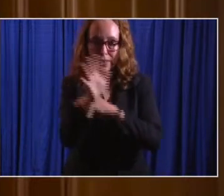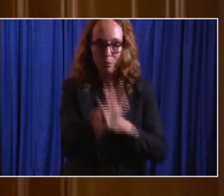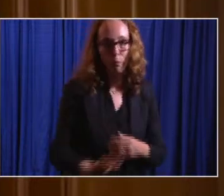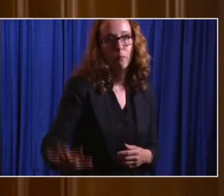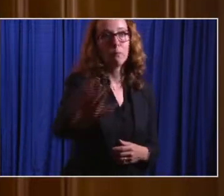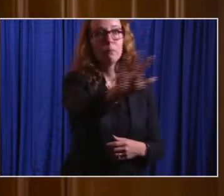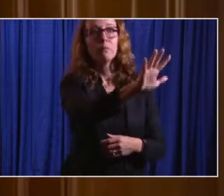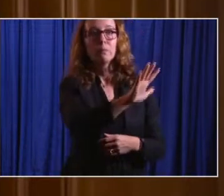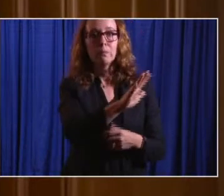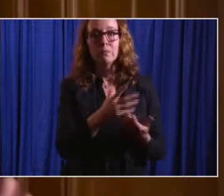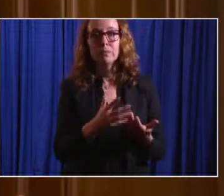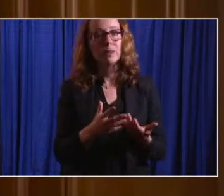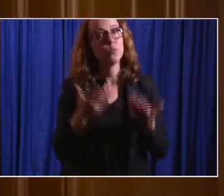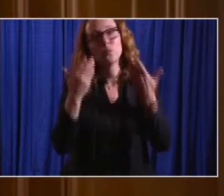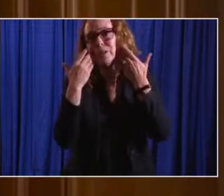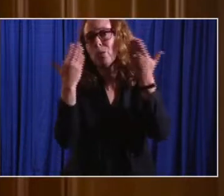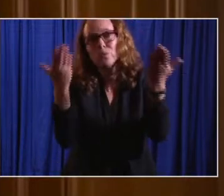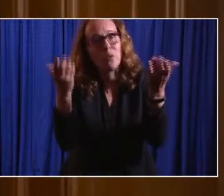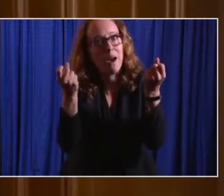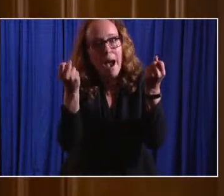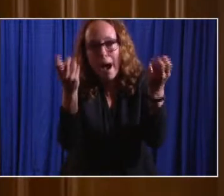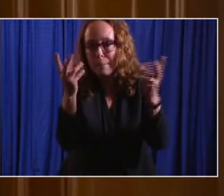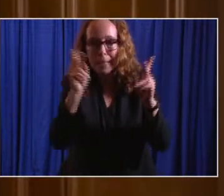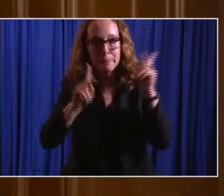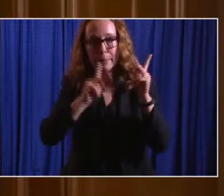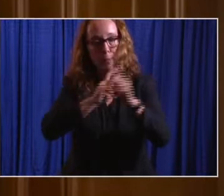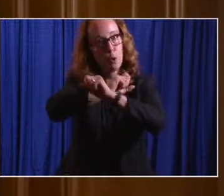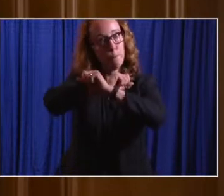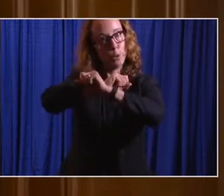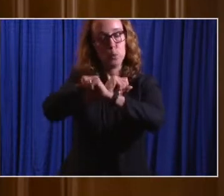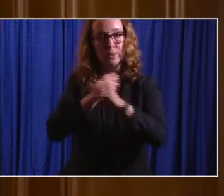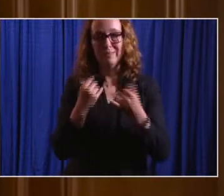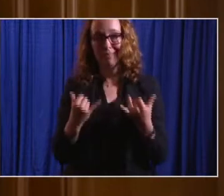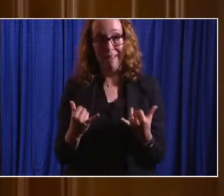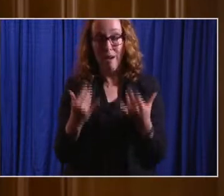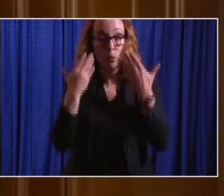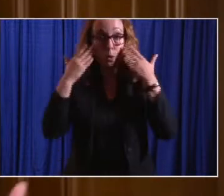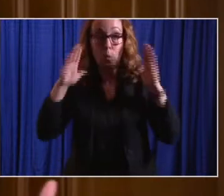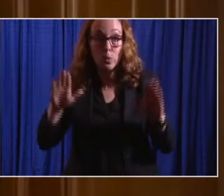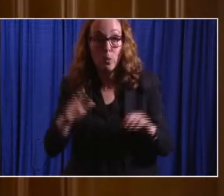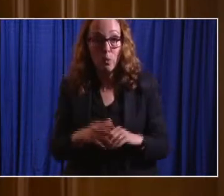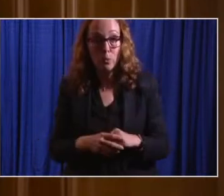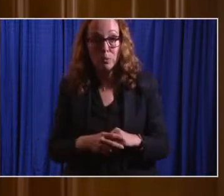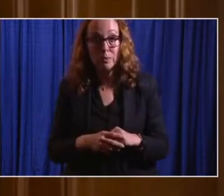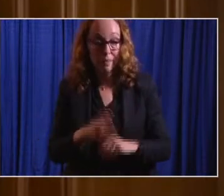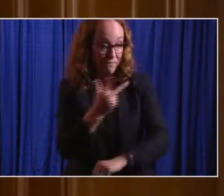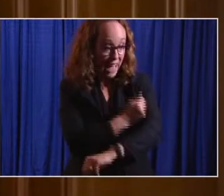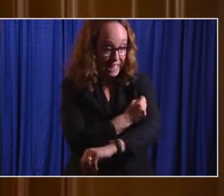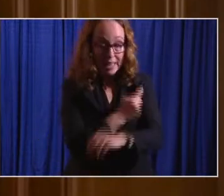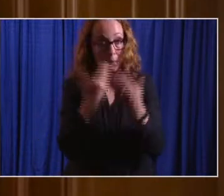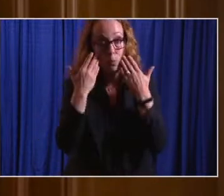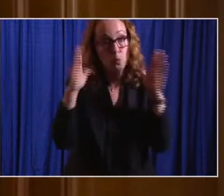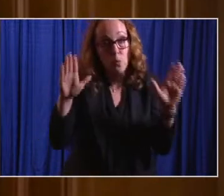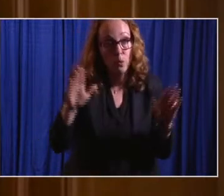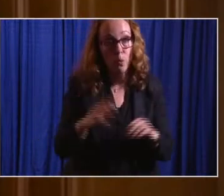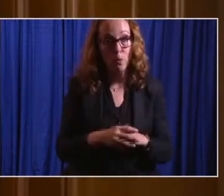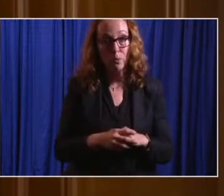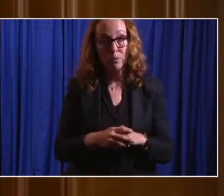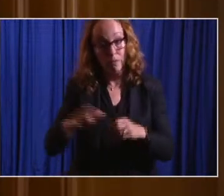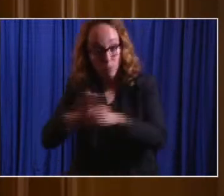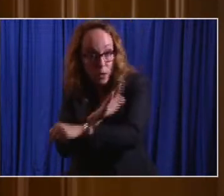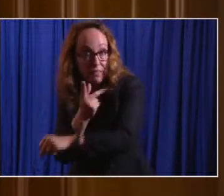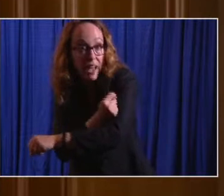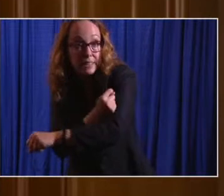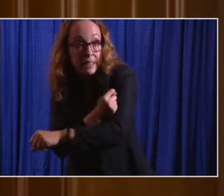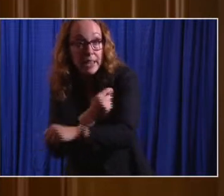many people have immunity now. We know how many have been vaccinated. We know how many have had their second vaccine, how many are completely